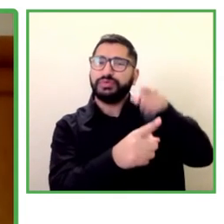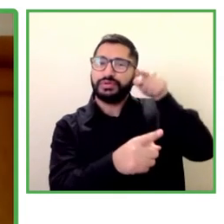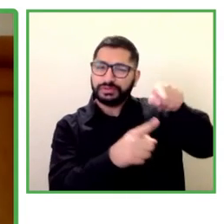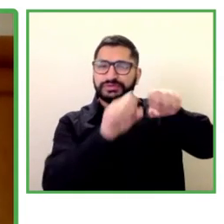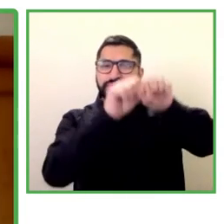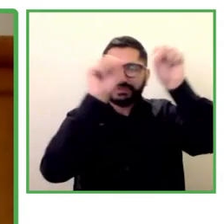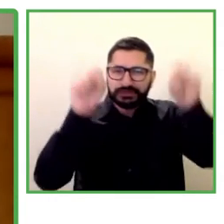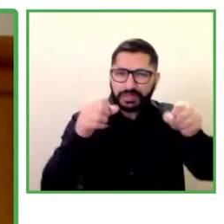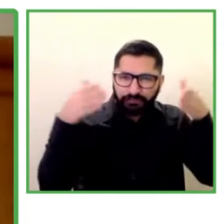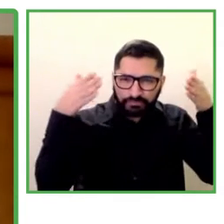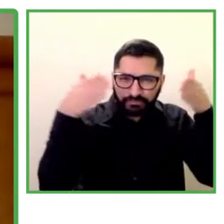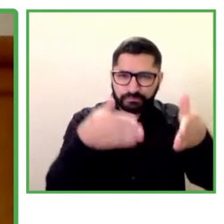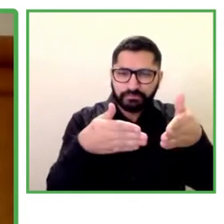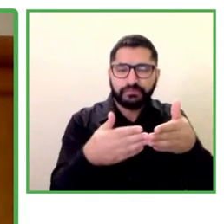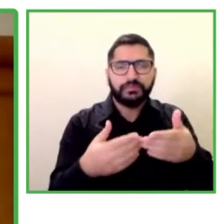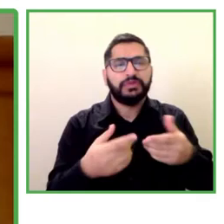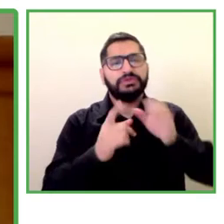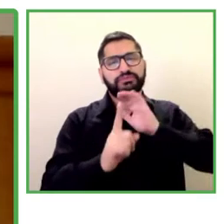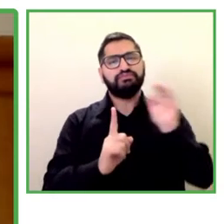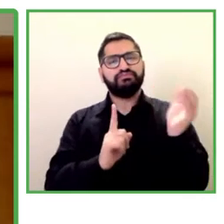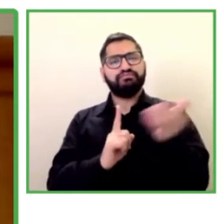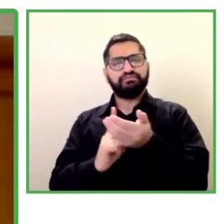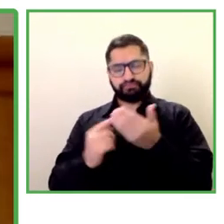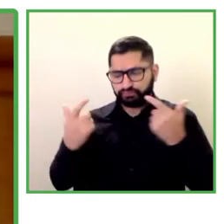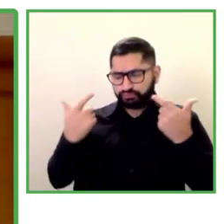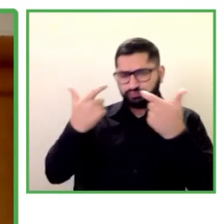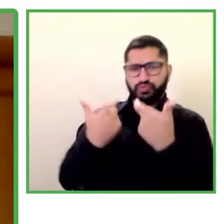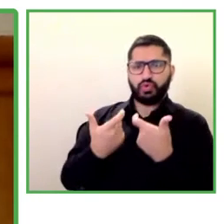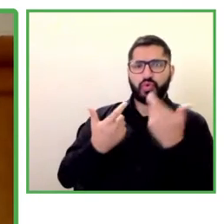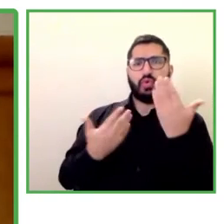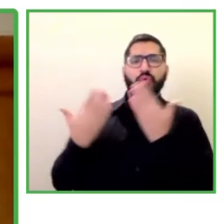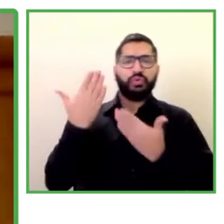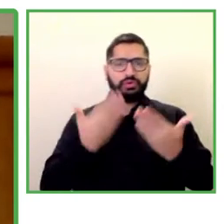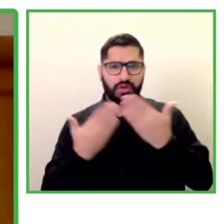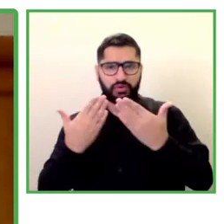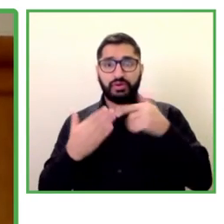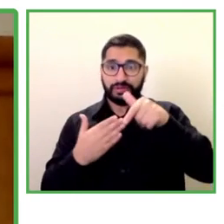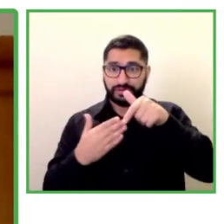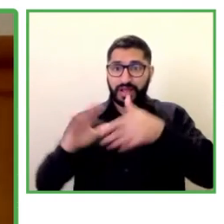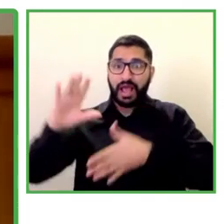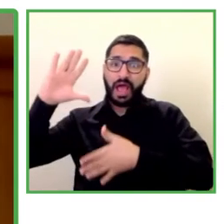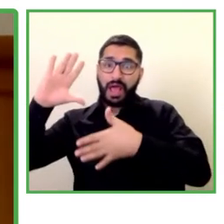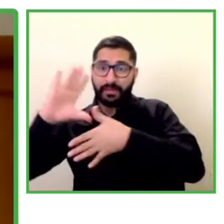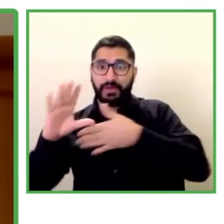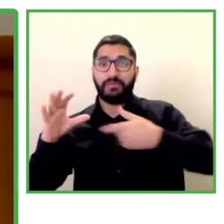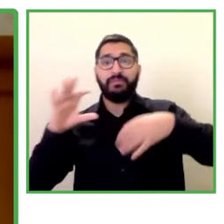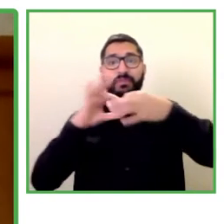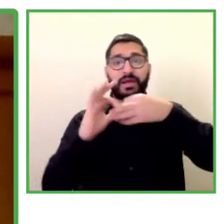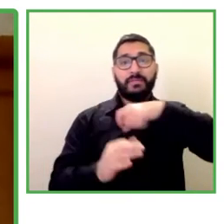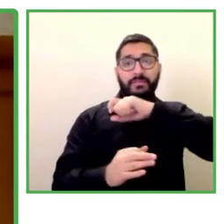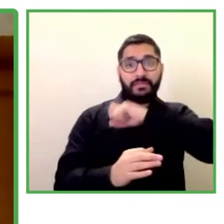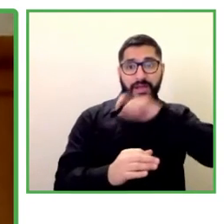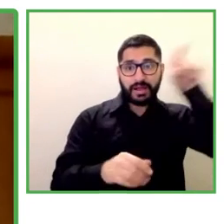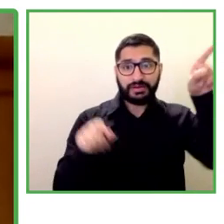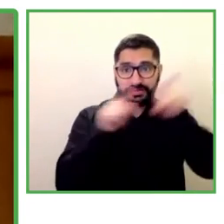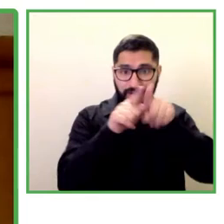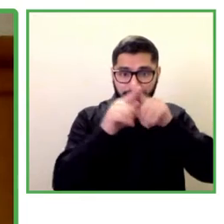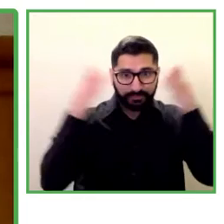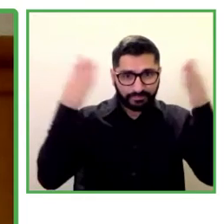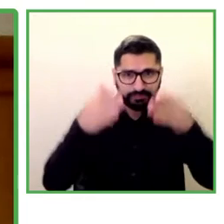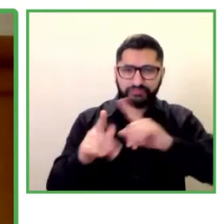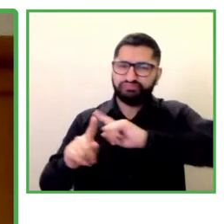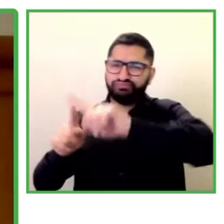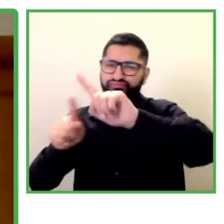well. We know that many people with disabilities in the Iberoamerican countries, in many zones where we'll be talking about